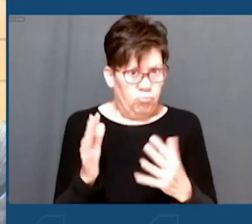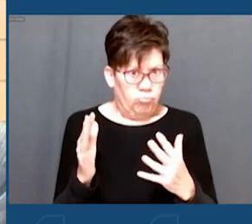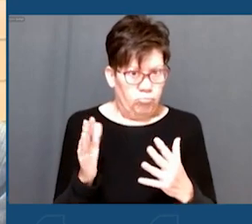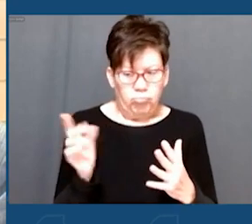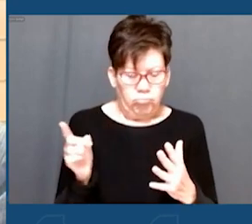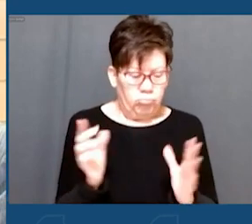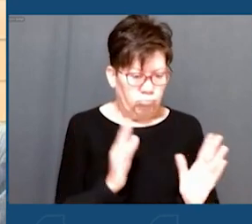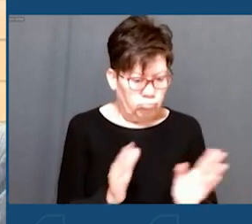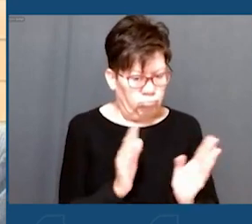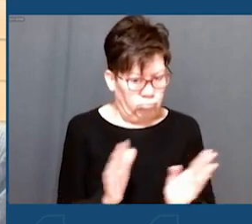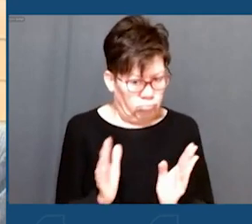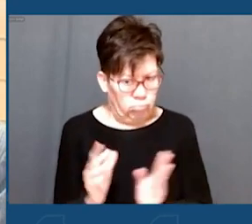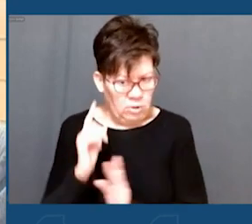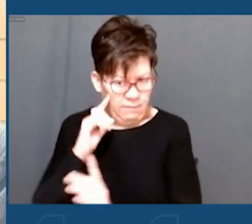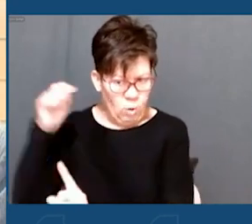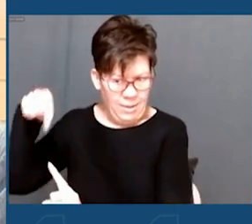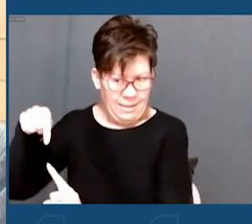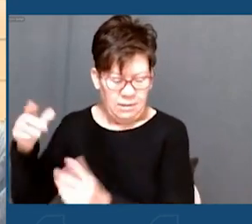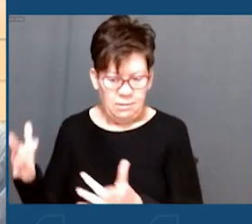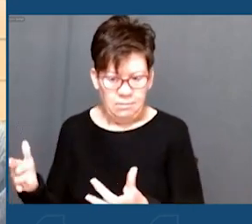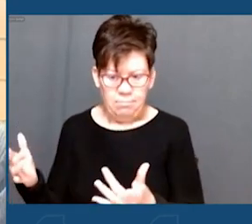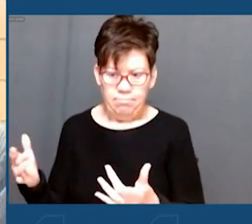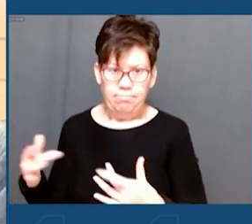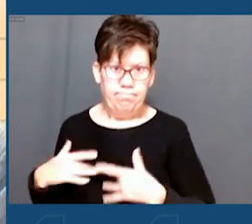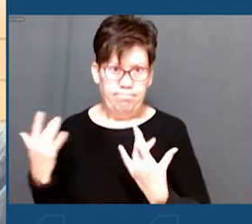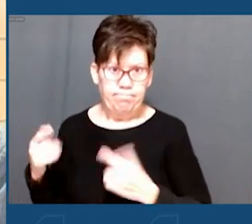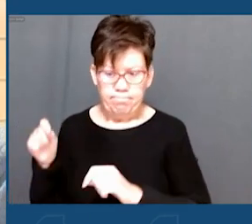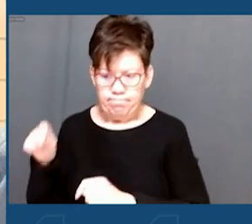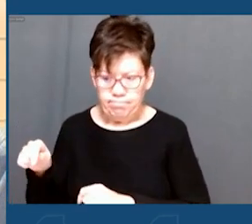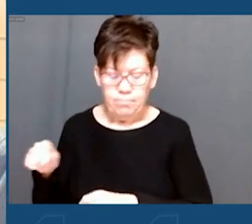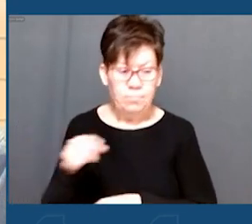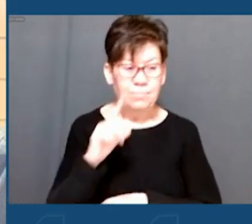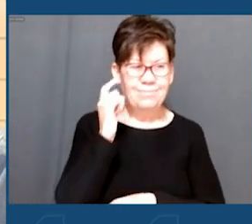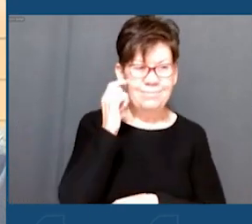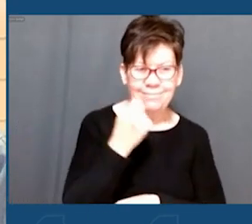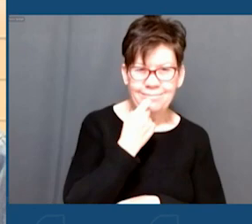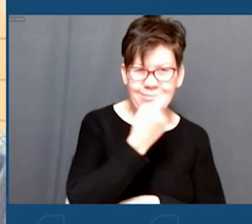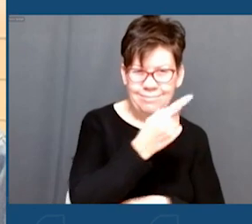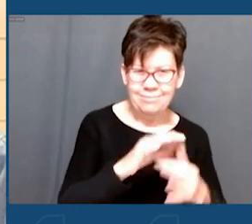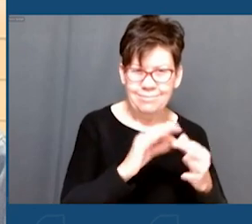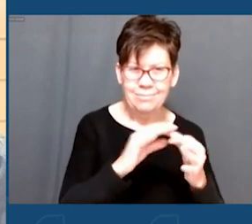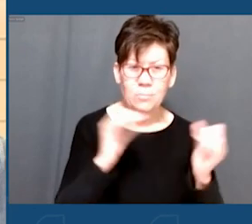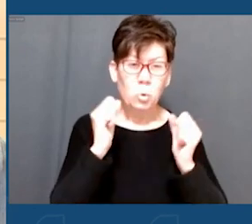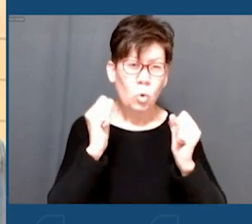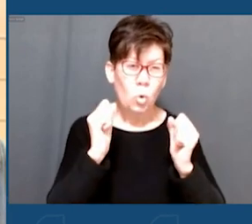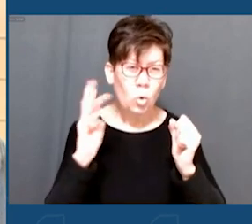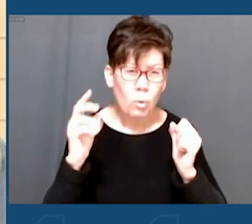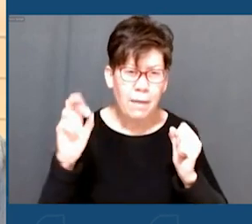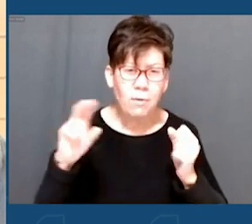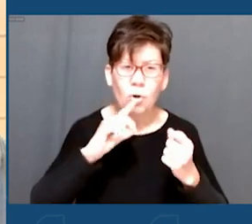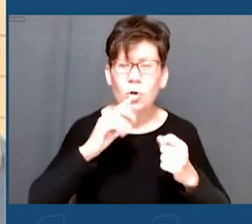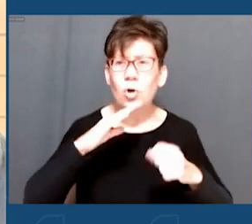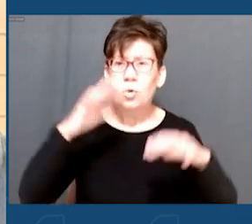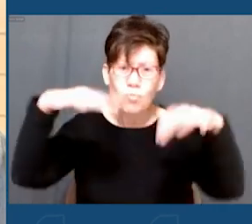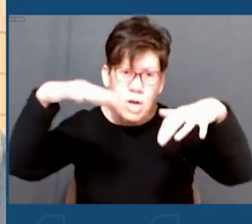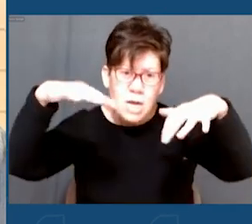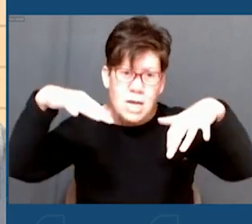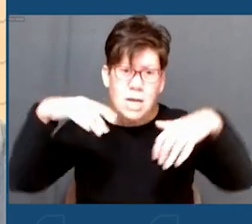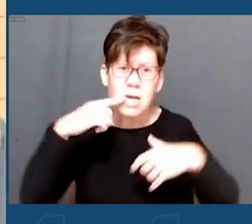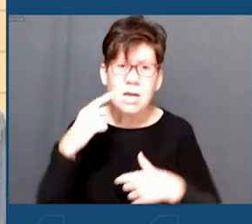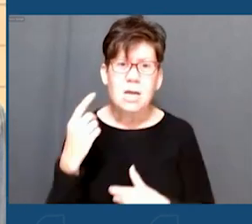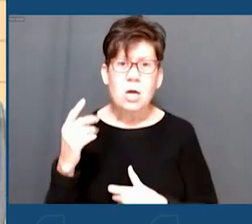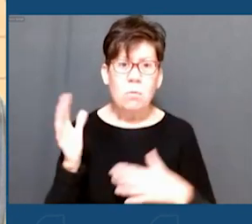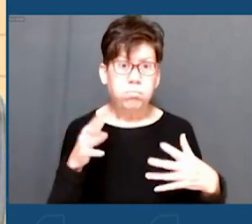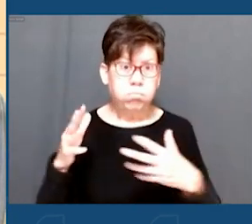multi-pronged event. As the governor said, dealing with cold weather, dealing with rain, dealing with high winds, and dealing